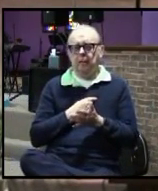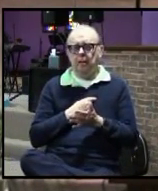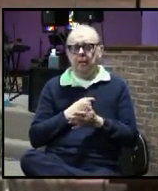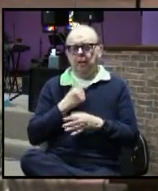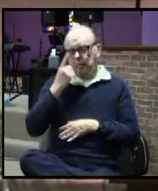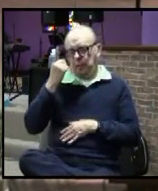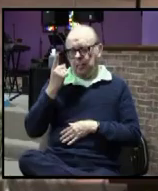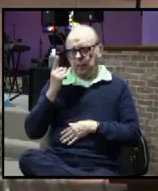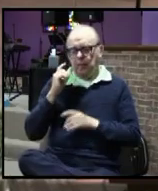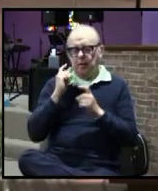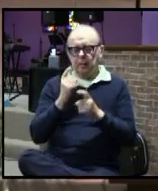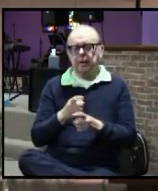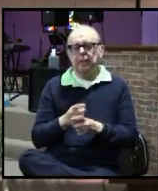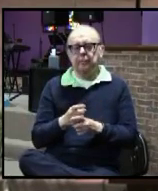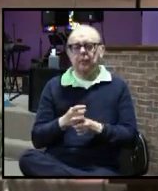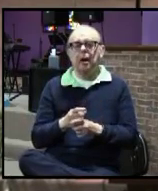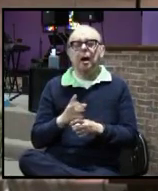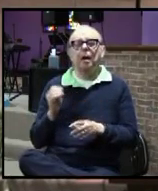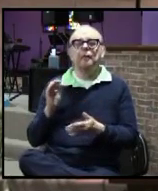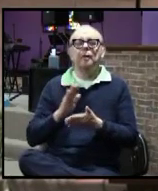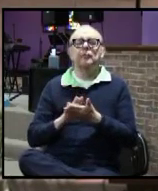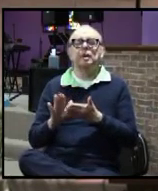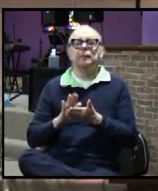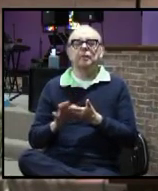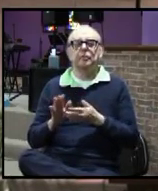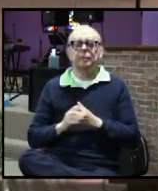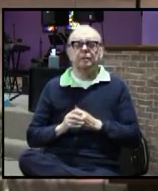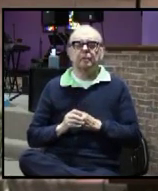can grasp the gift of forgiveness.